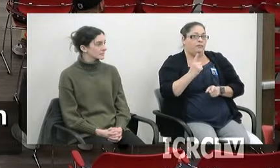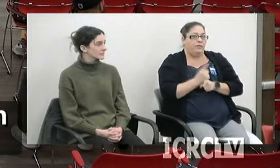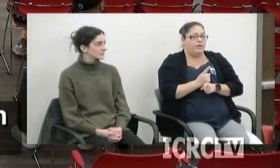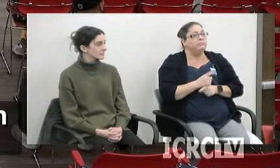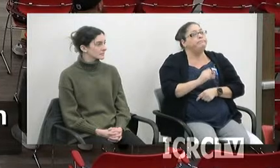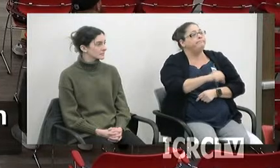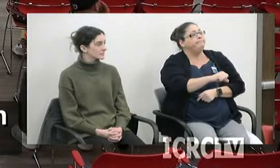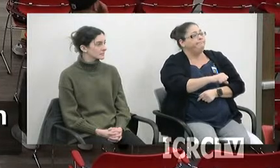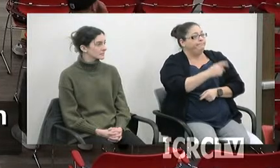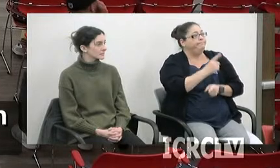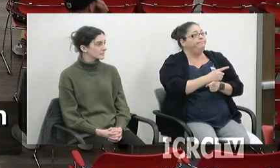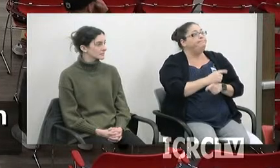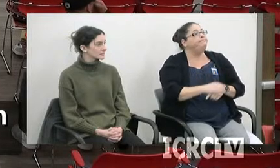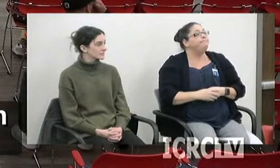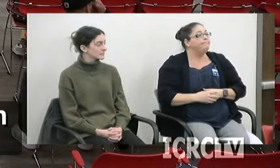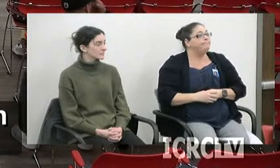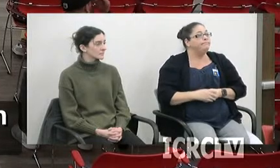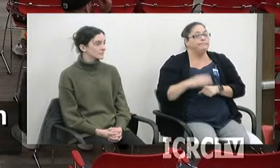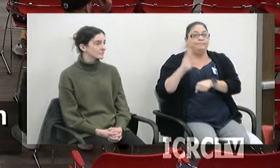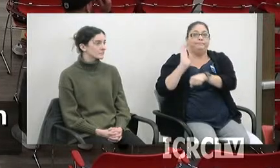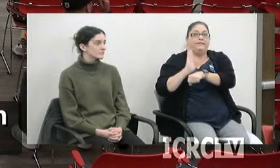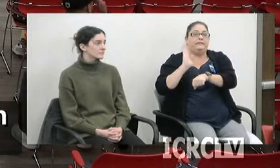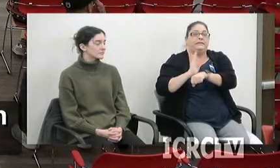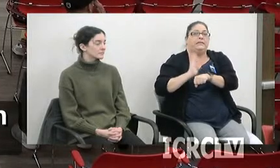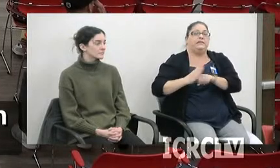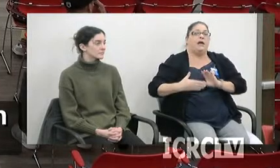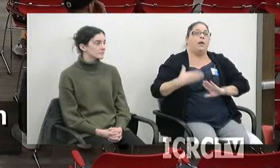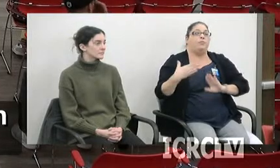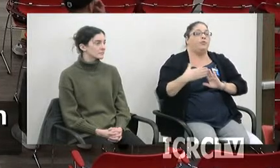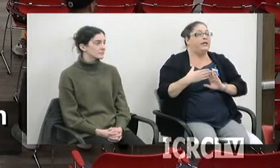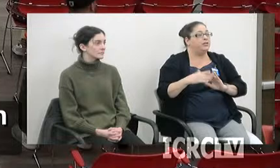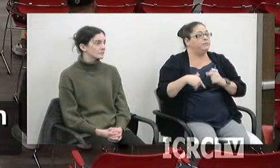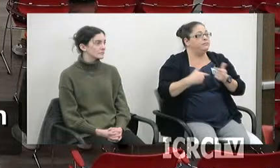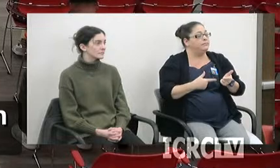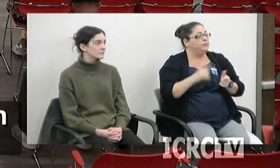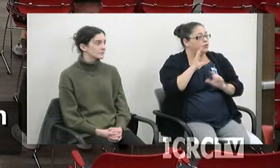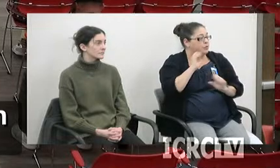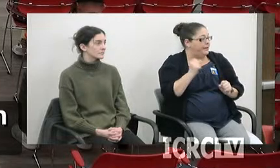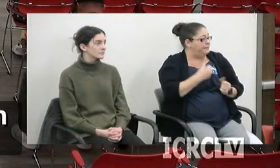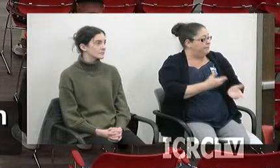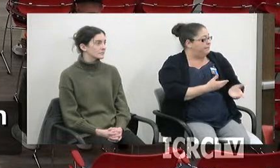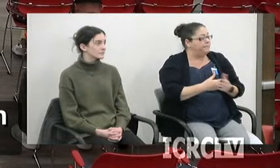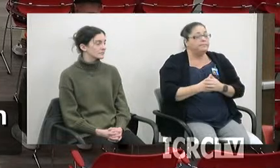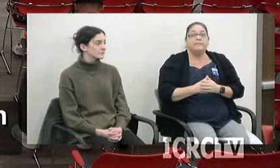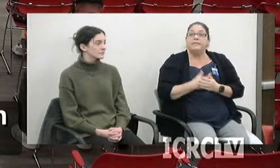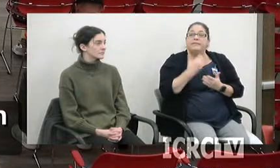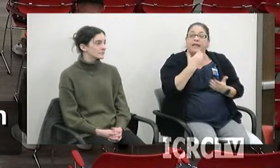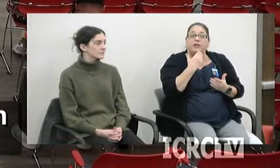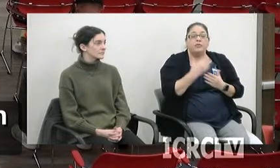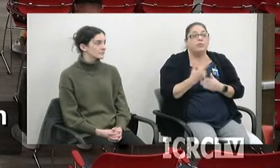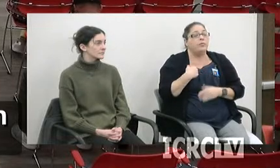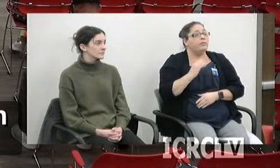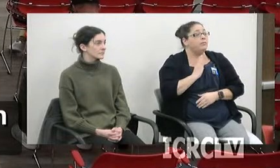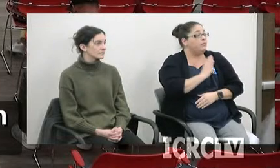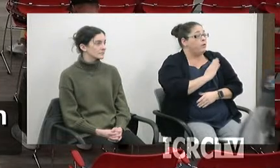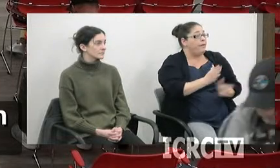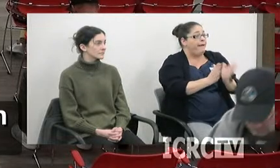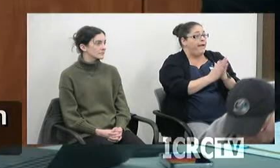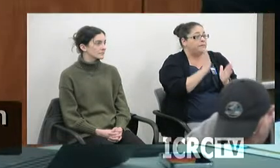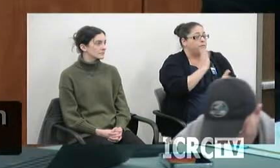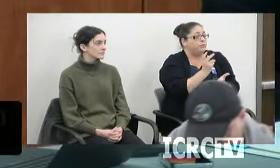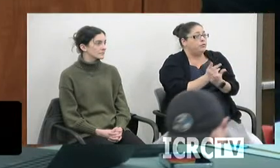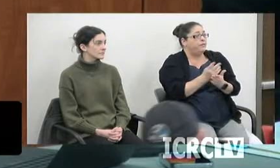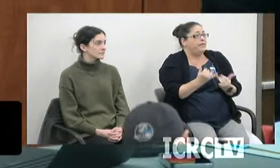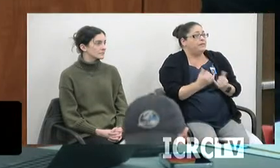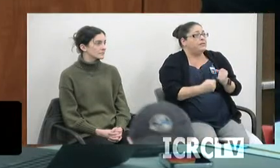sir. Business operations, Superintendent John Spike. Thank you, President Miranda, members of the board. We are asking for your approval of the